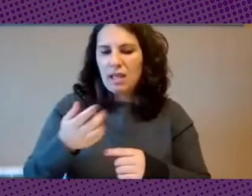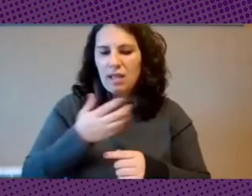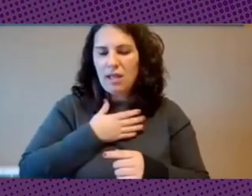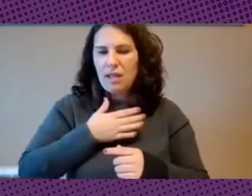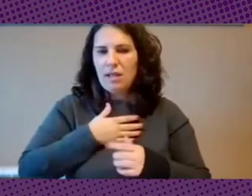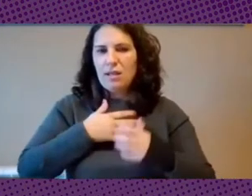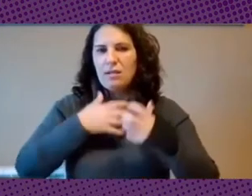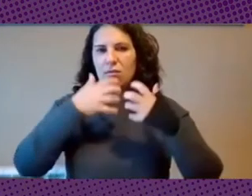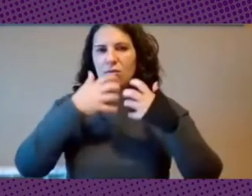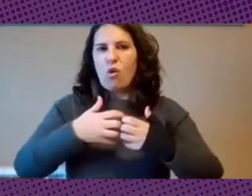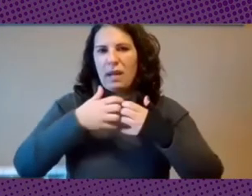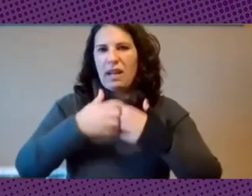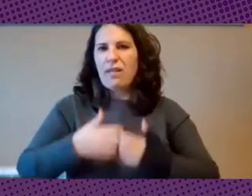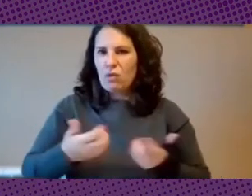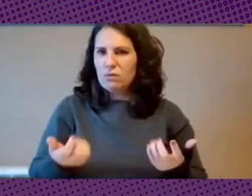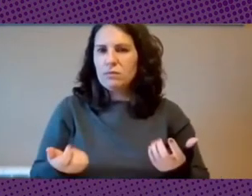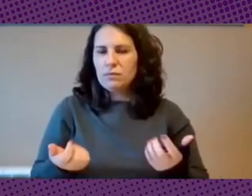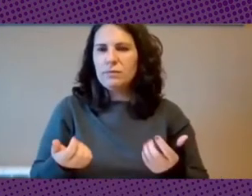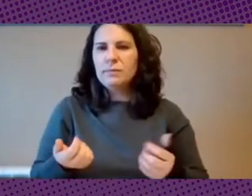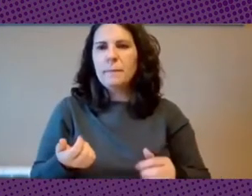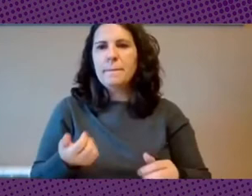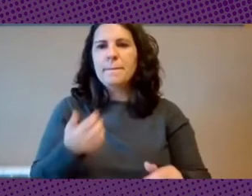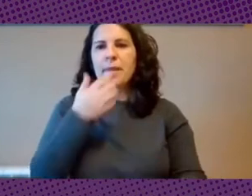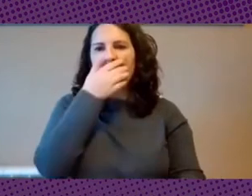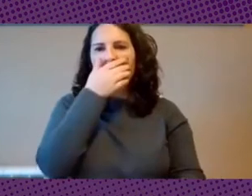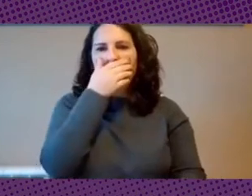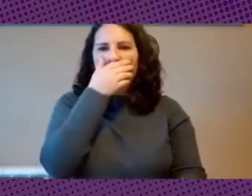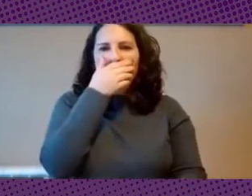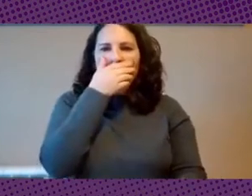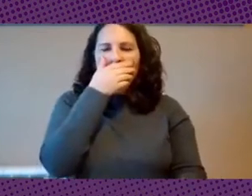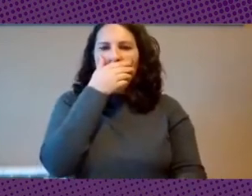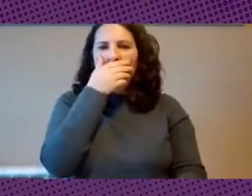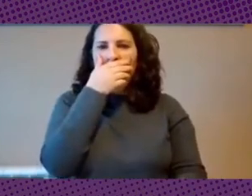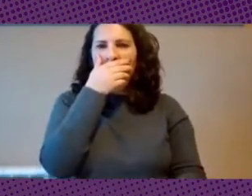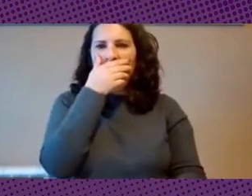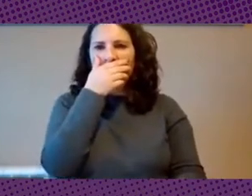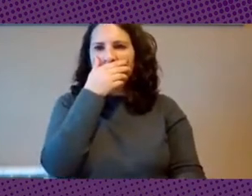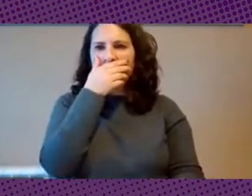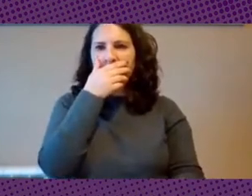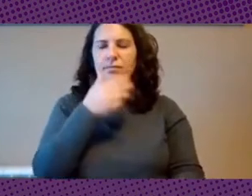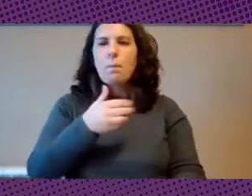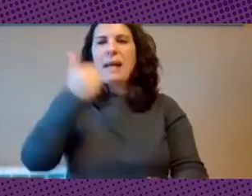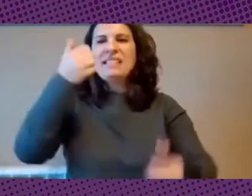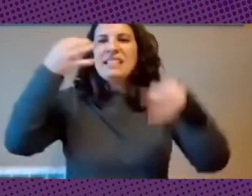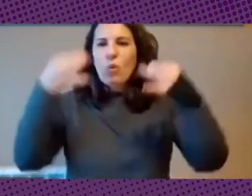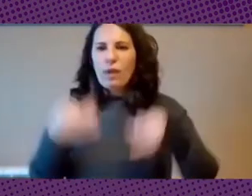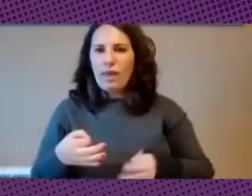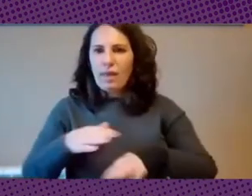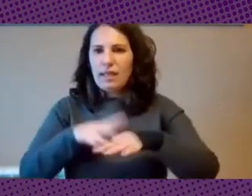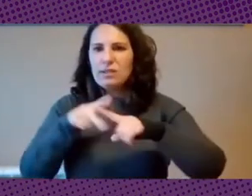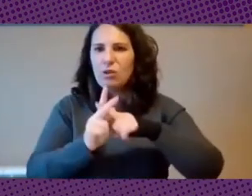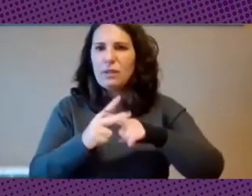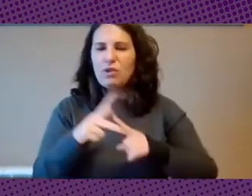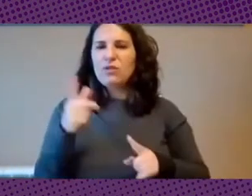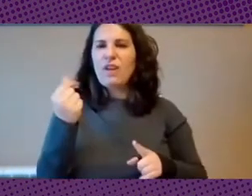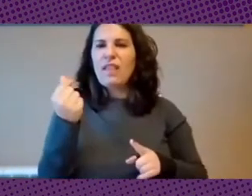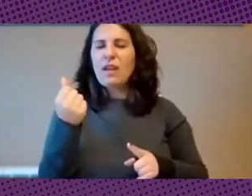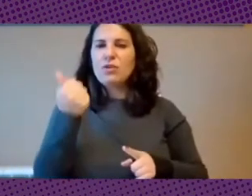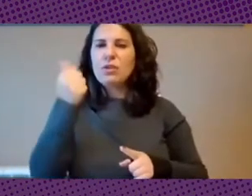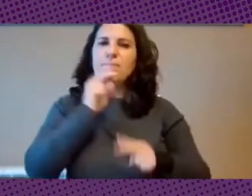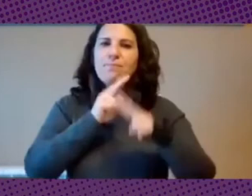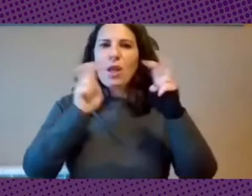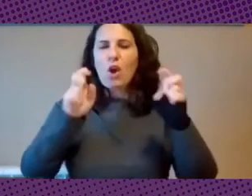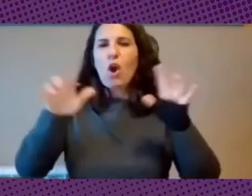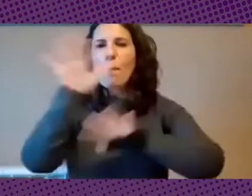loans that this MTBA consumer, MTBA users, for example, have in order to they will be bundled together